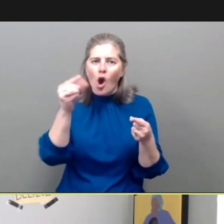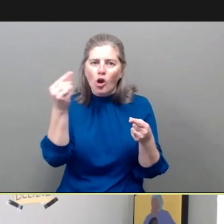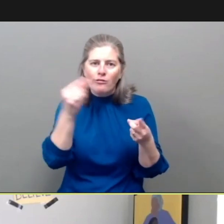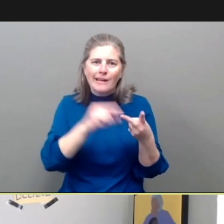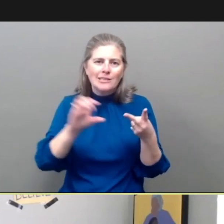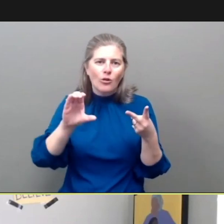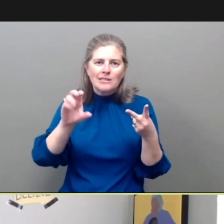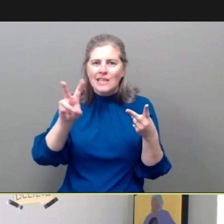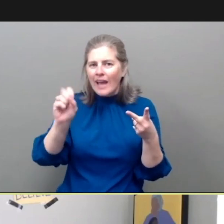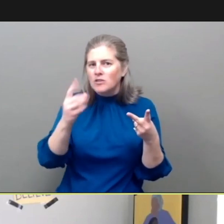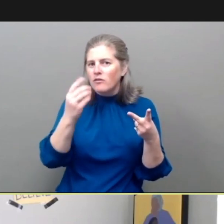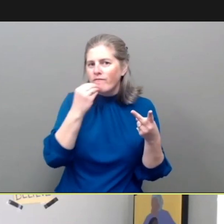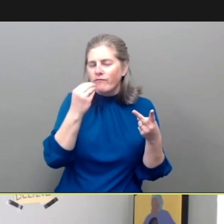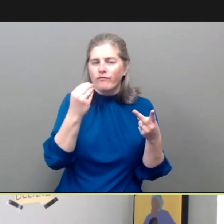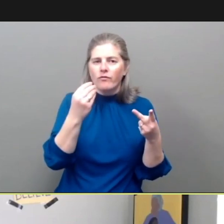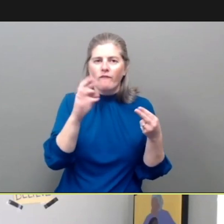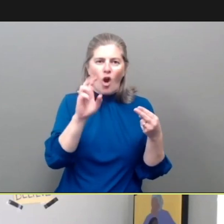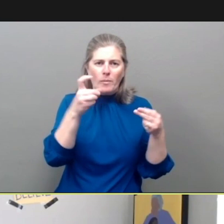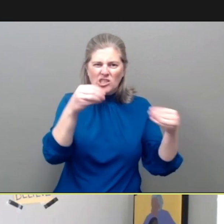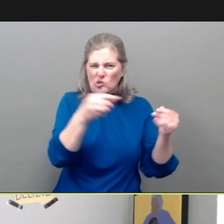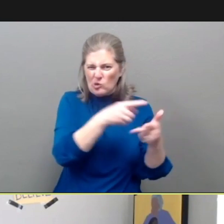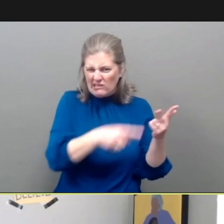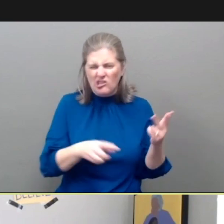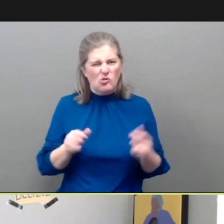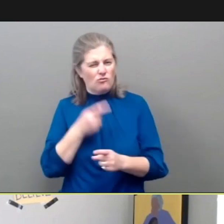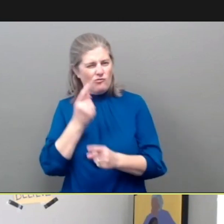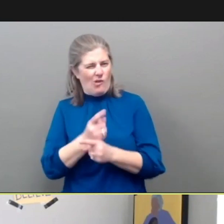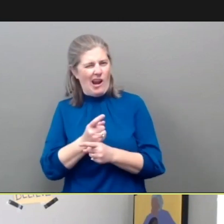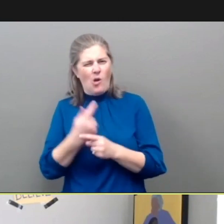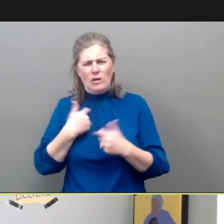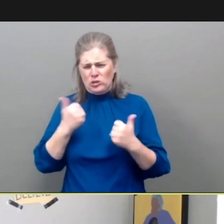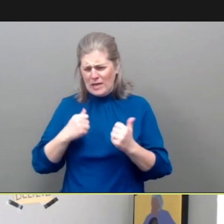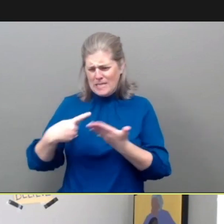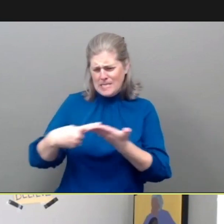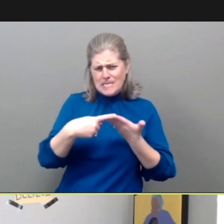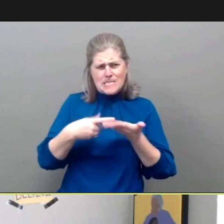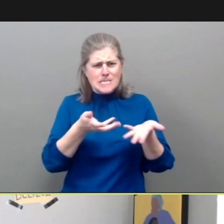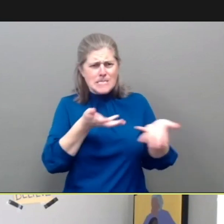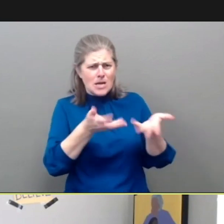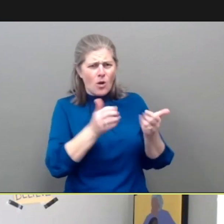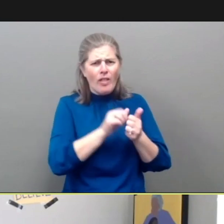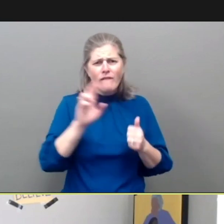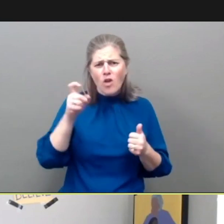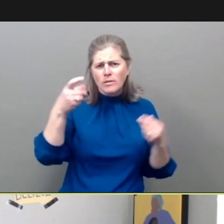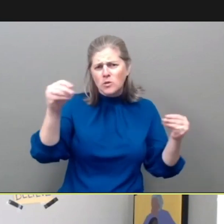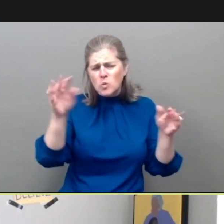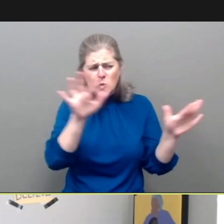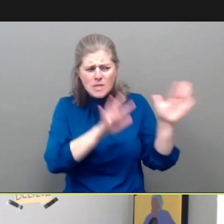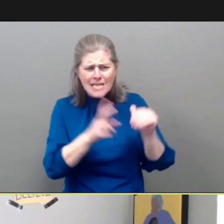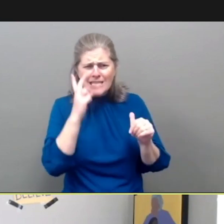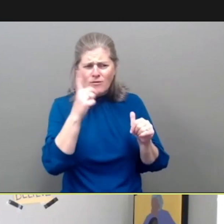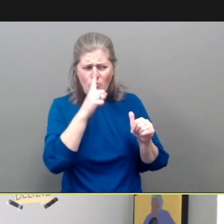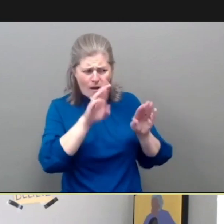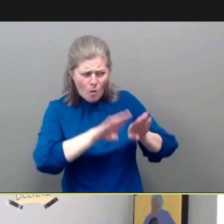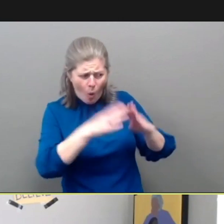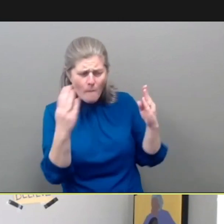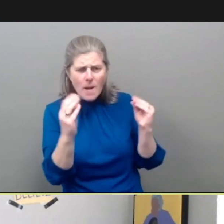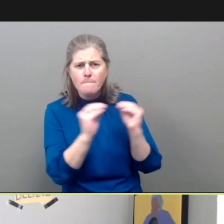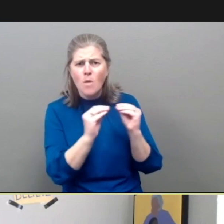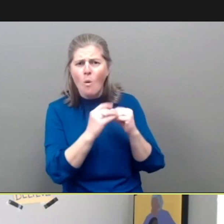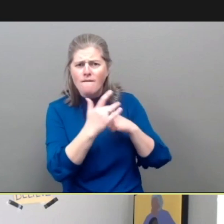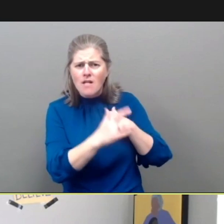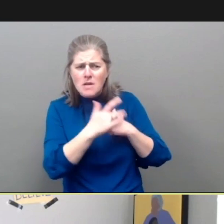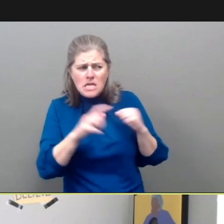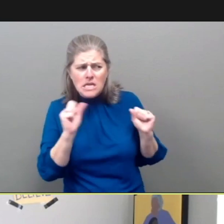pharmacy. And you're right, that is something we have been trying to talk to the pharmacies about to see if they could open up more